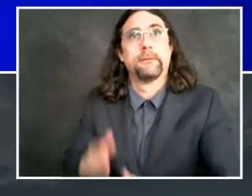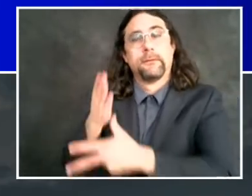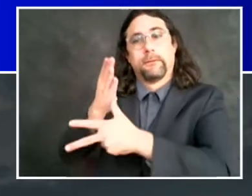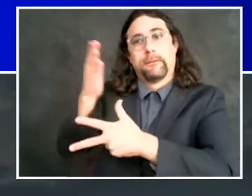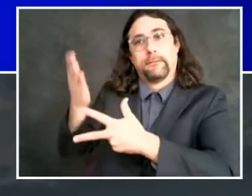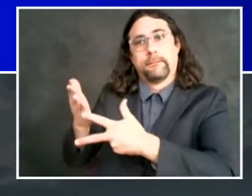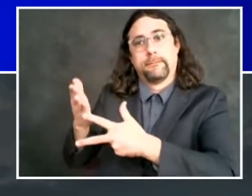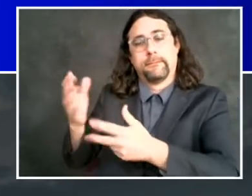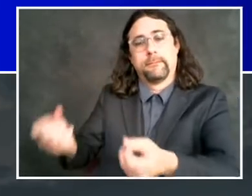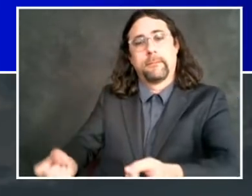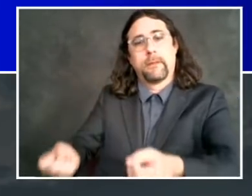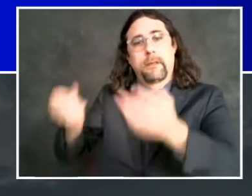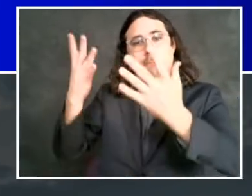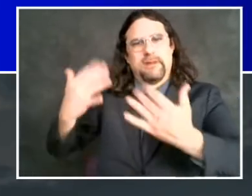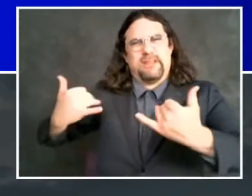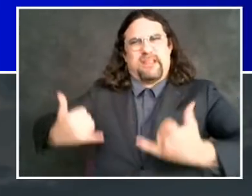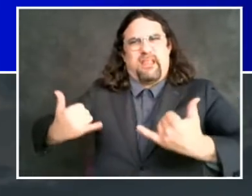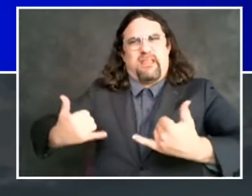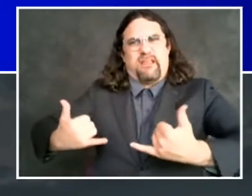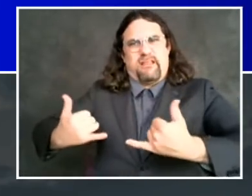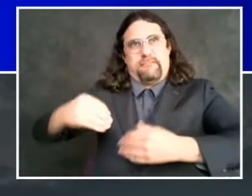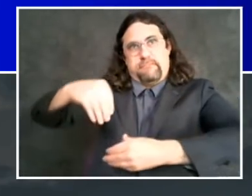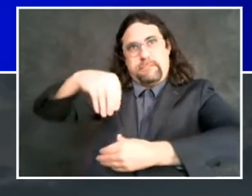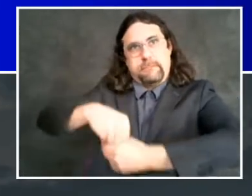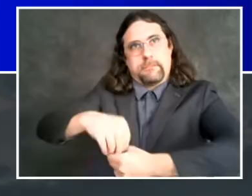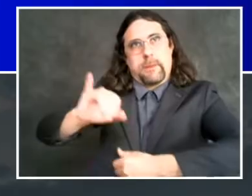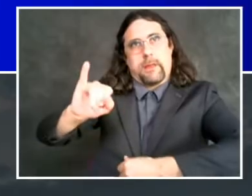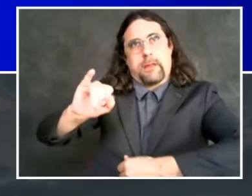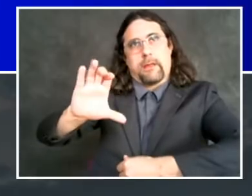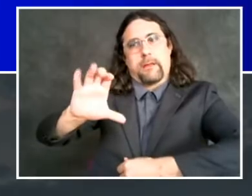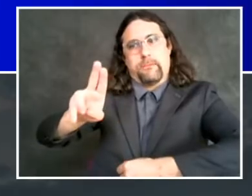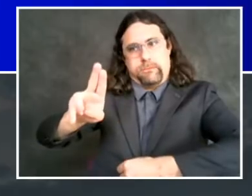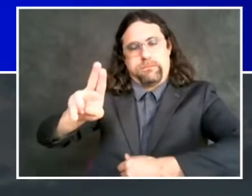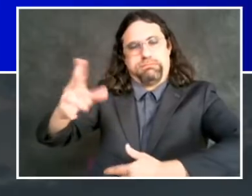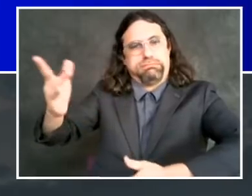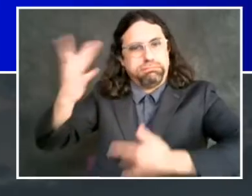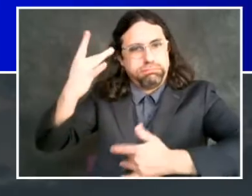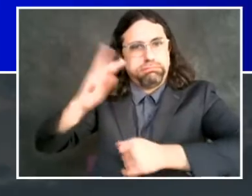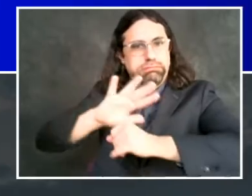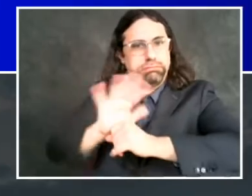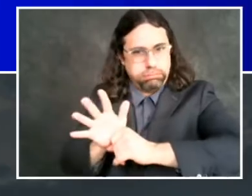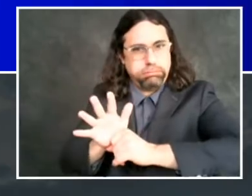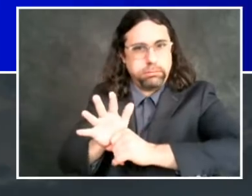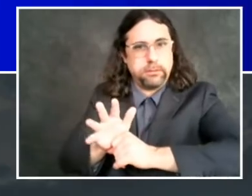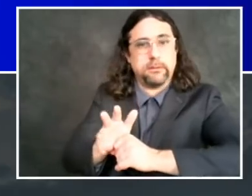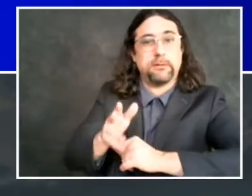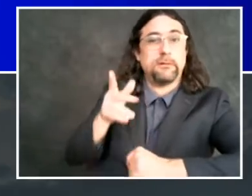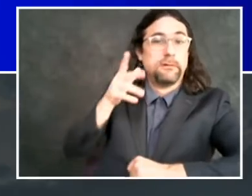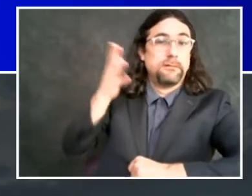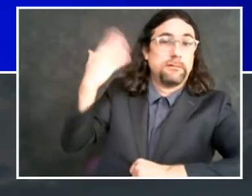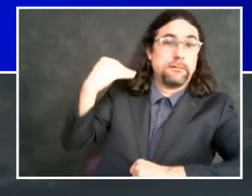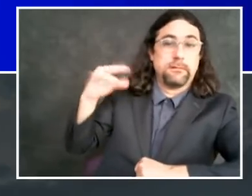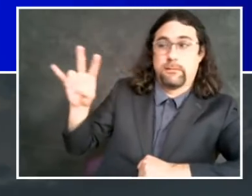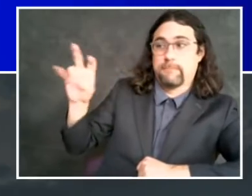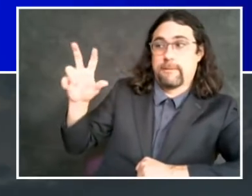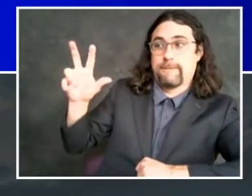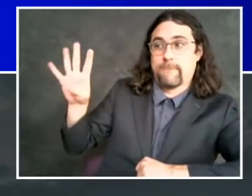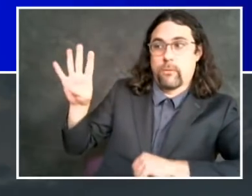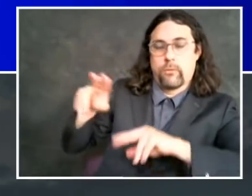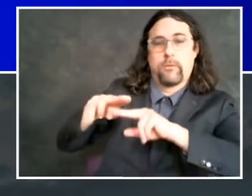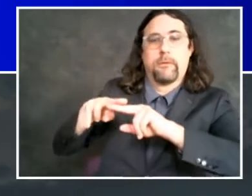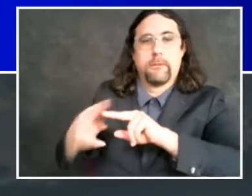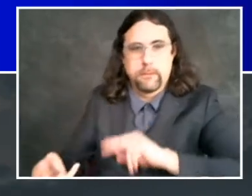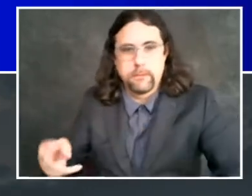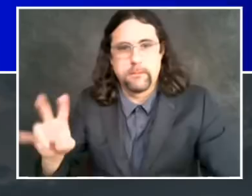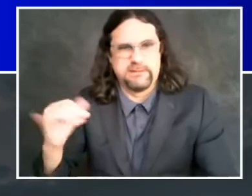705. Percentage of people testing positive citywide down 23% to 22. Again, small progress, but